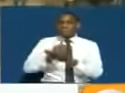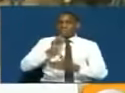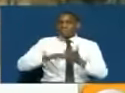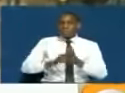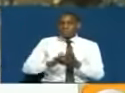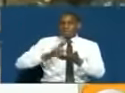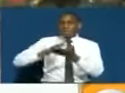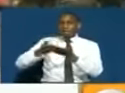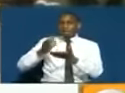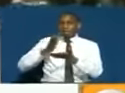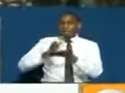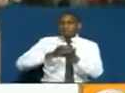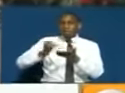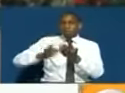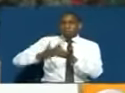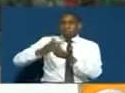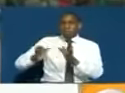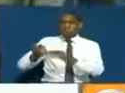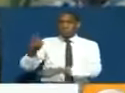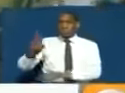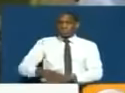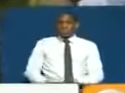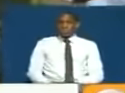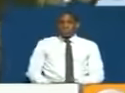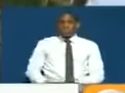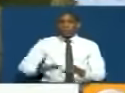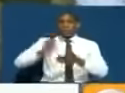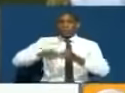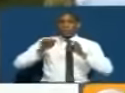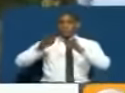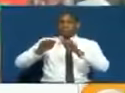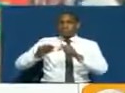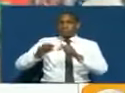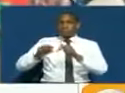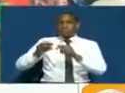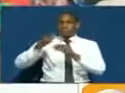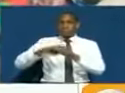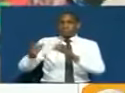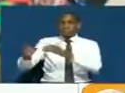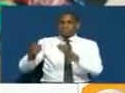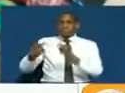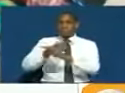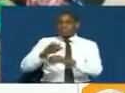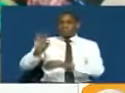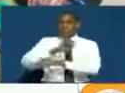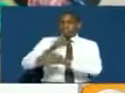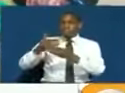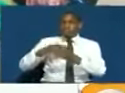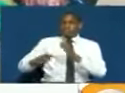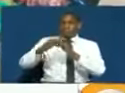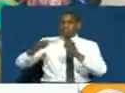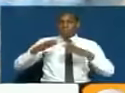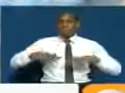stating that resources were dispersed in favor of one community. He further condemned intercommunal clashes over the last 3 days that have